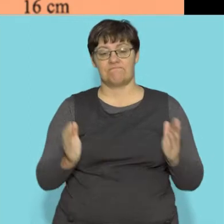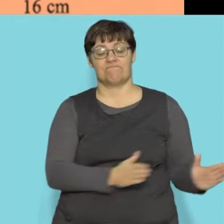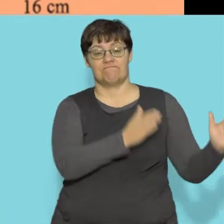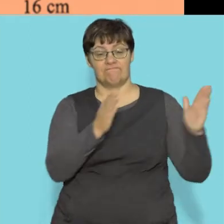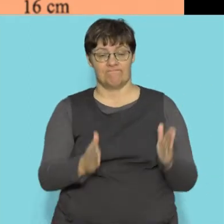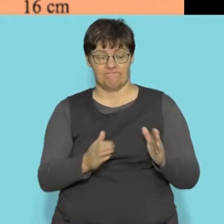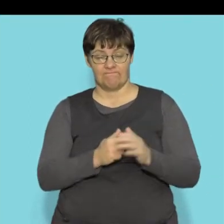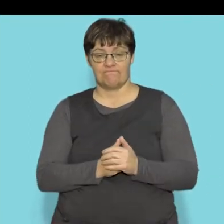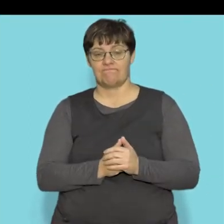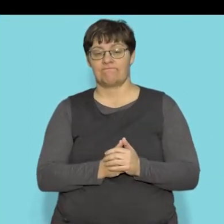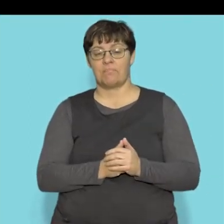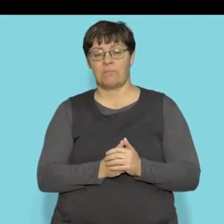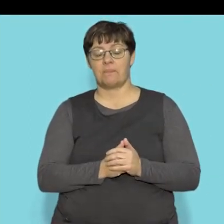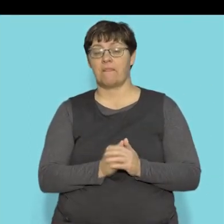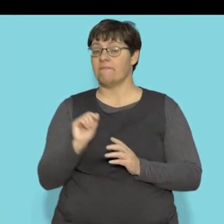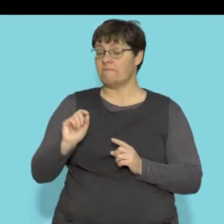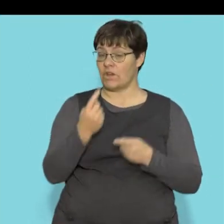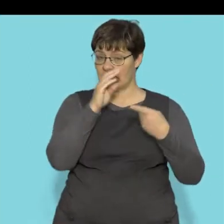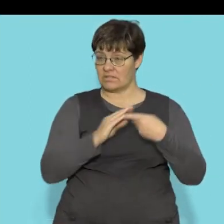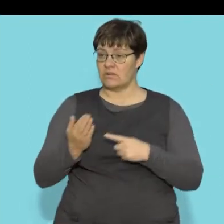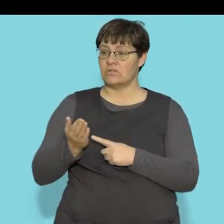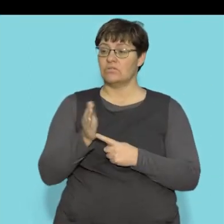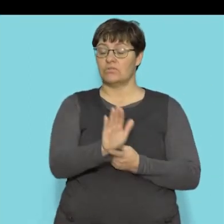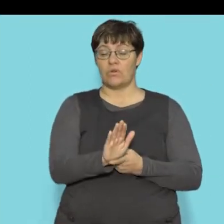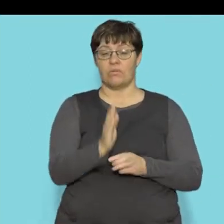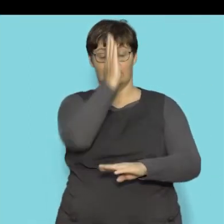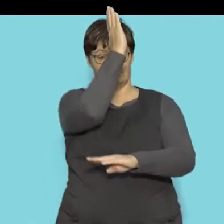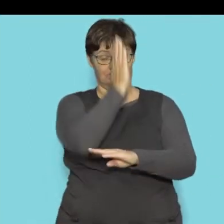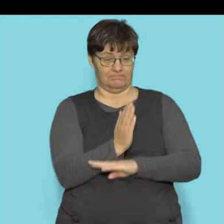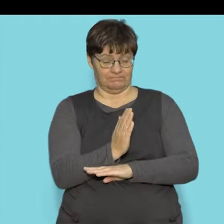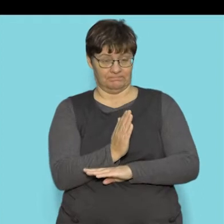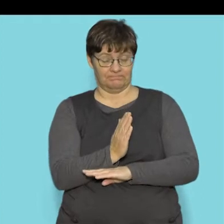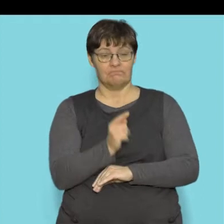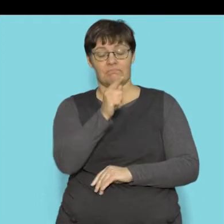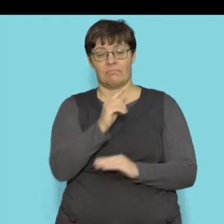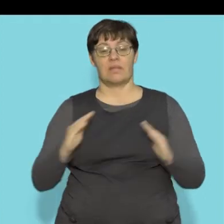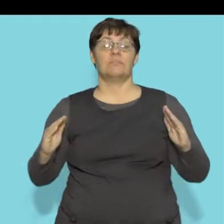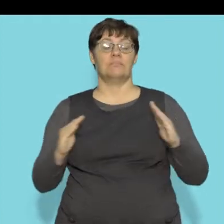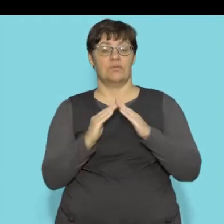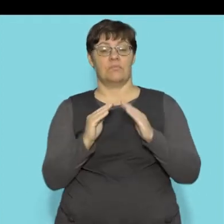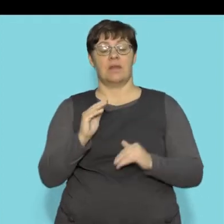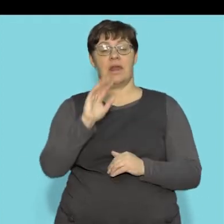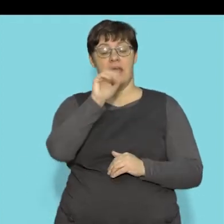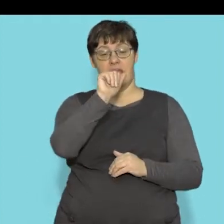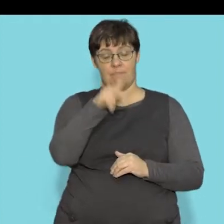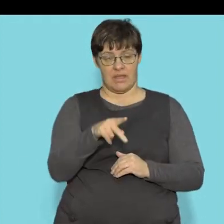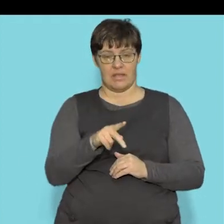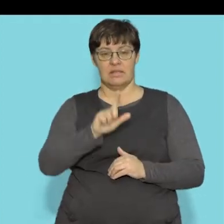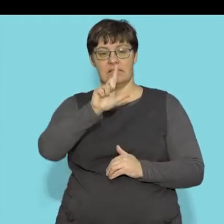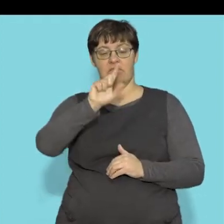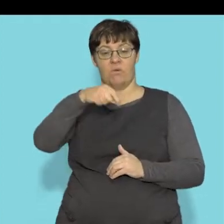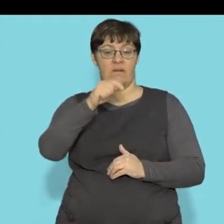let's go to the next slide. We're first going to show that the perpendicular height of the pyramid AP